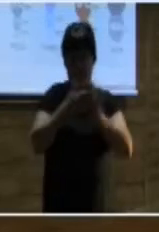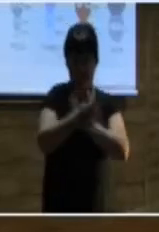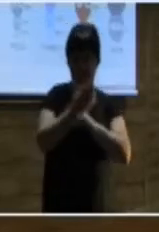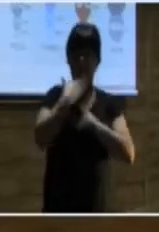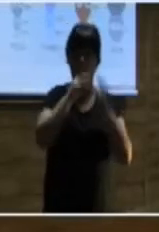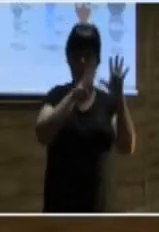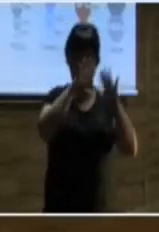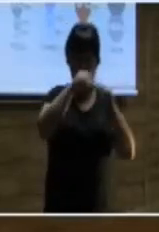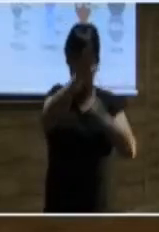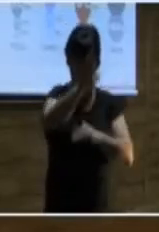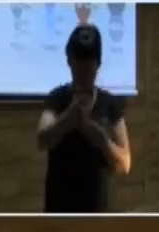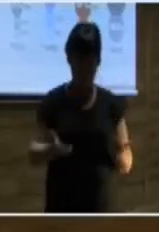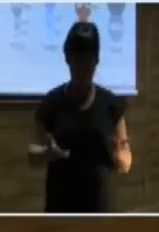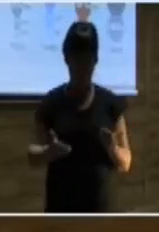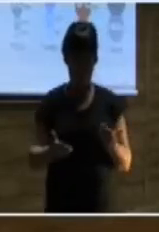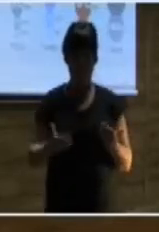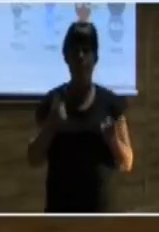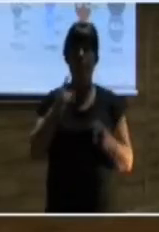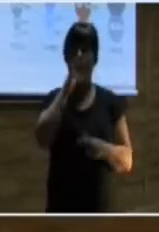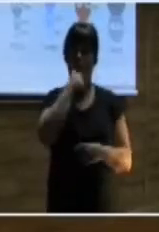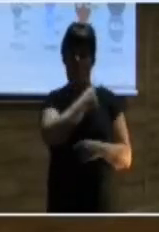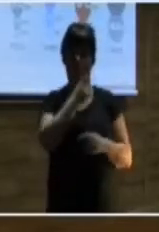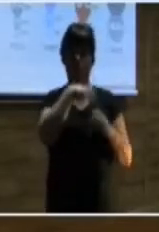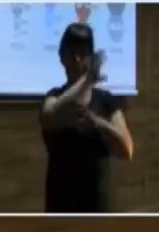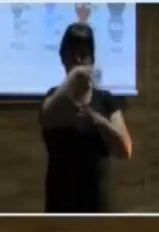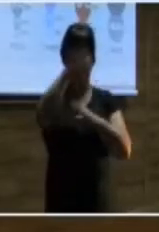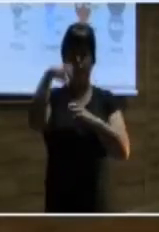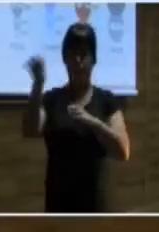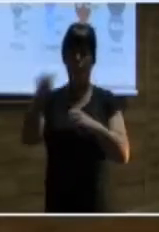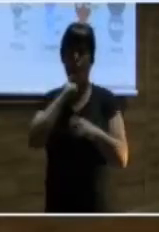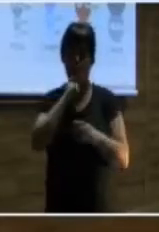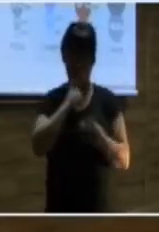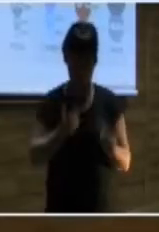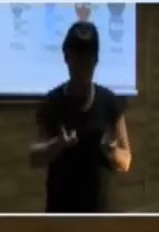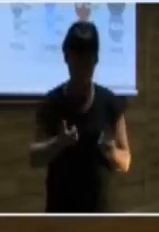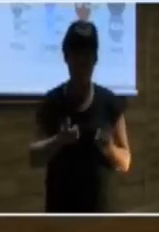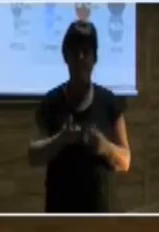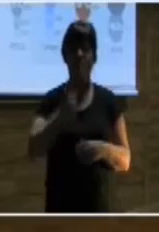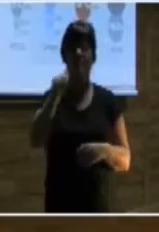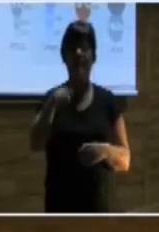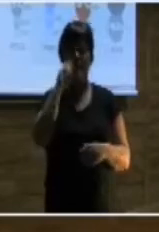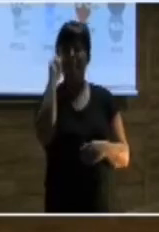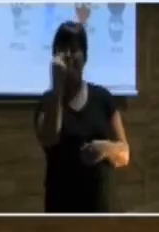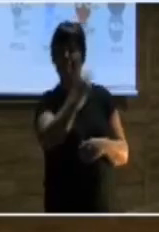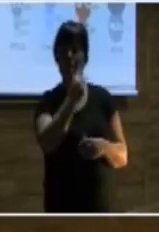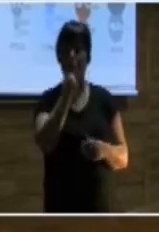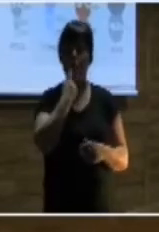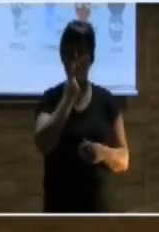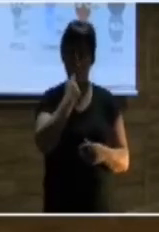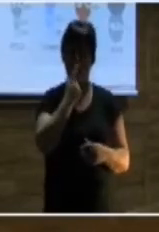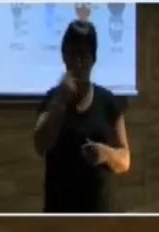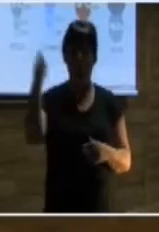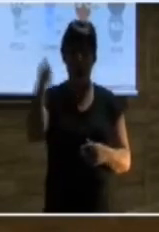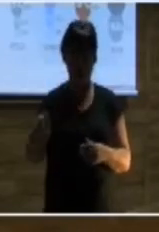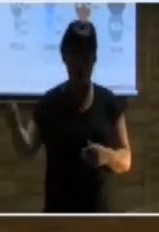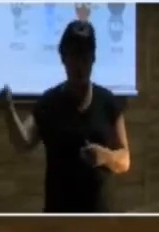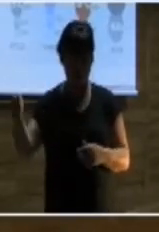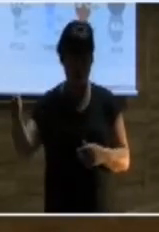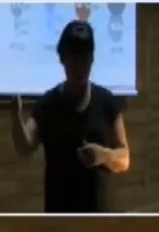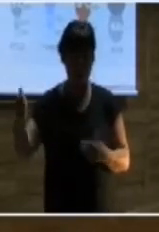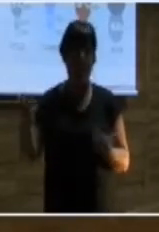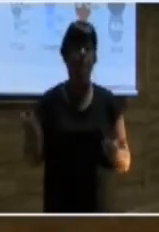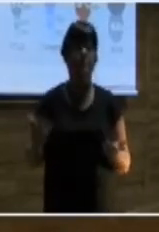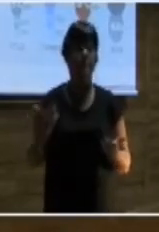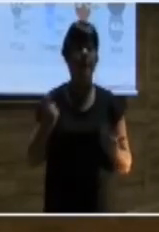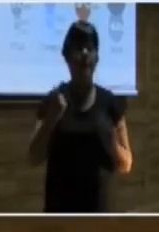there. Then if you look at, for instance, in red, Asia, half of the population of people with